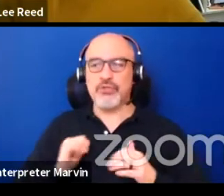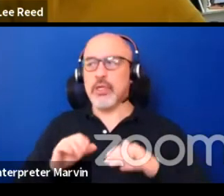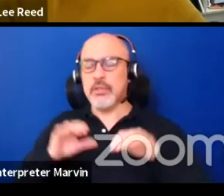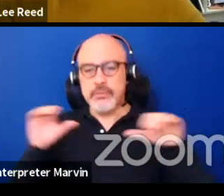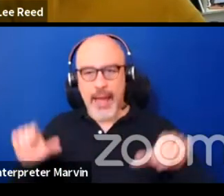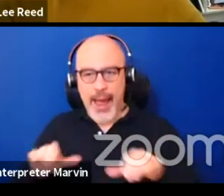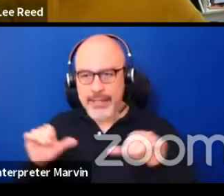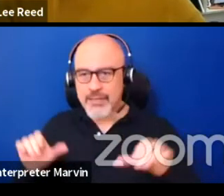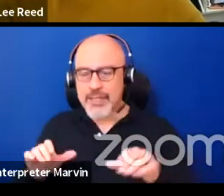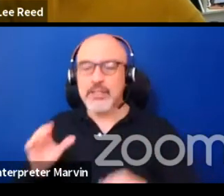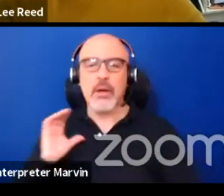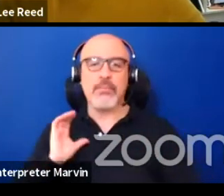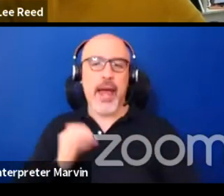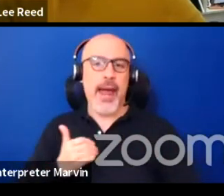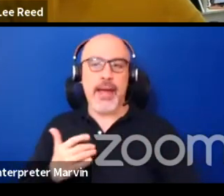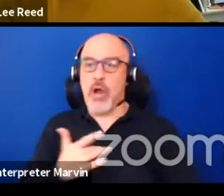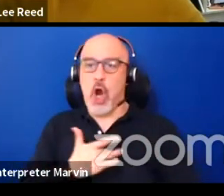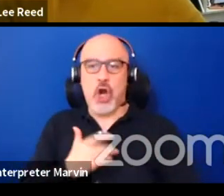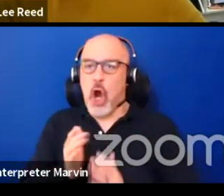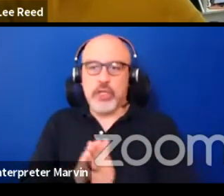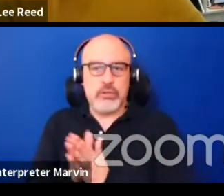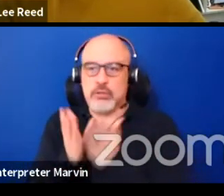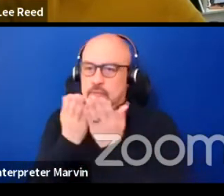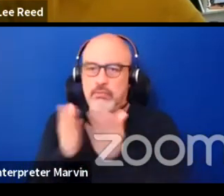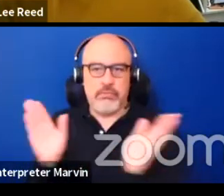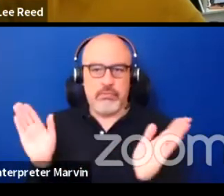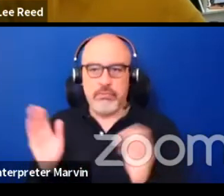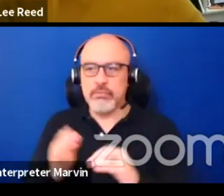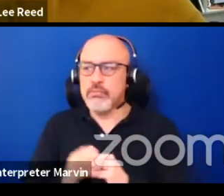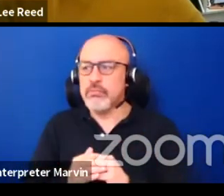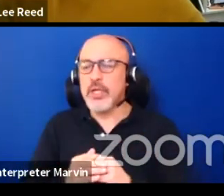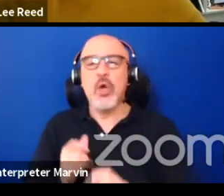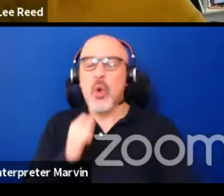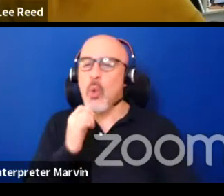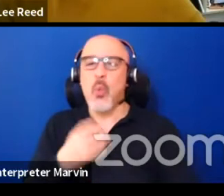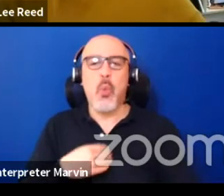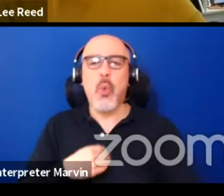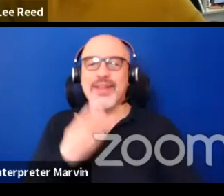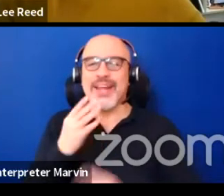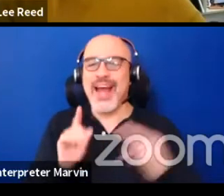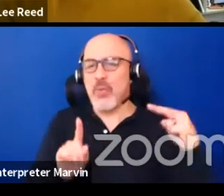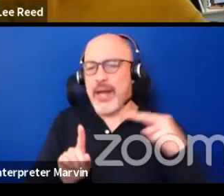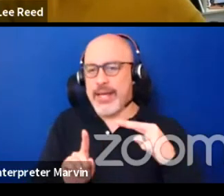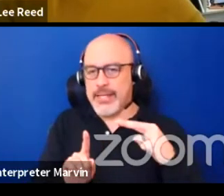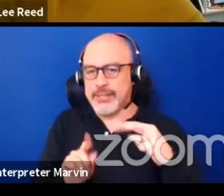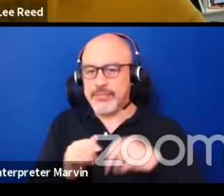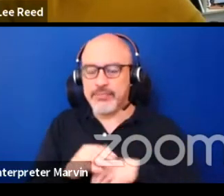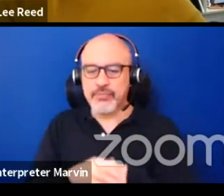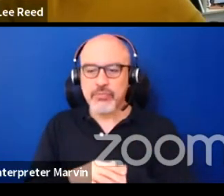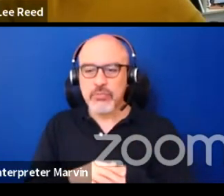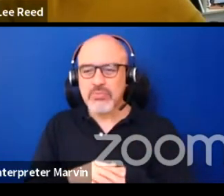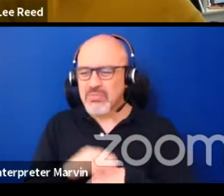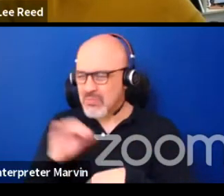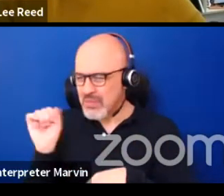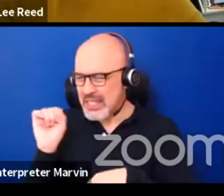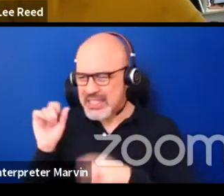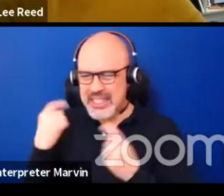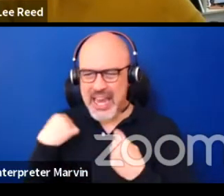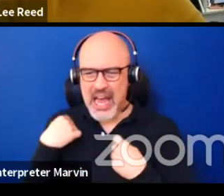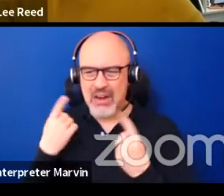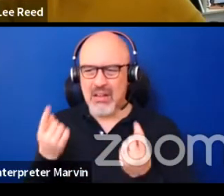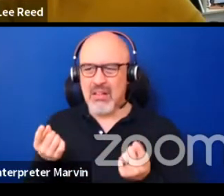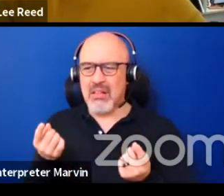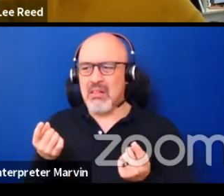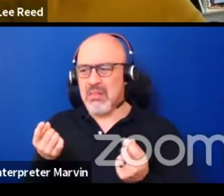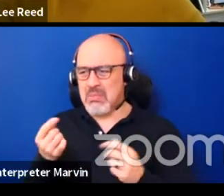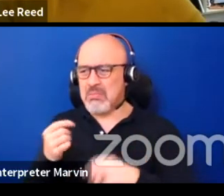and our heart's desires through a non-white gaze. I've been in Seattle